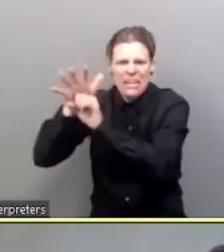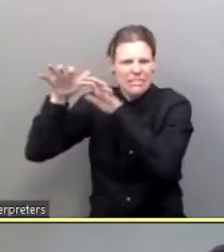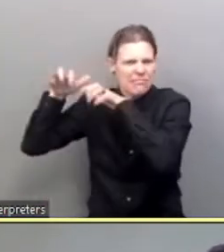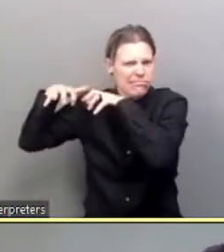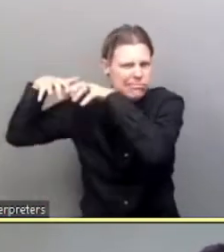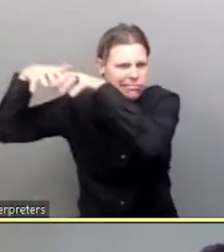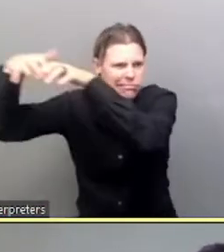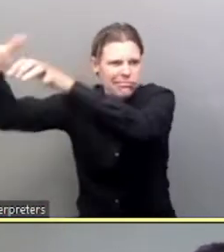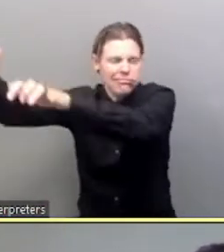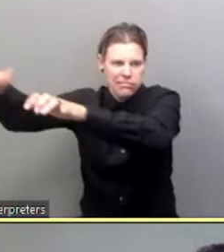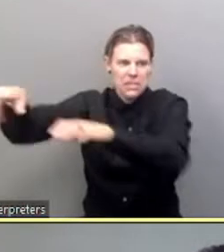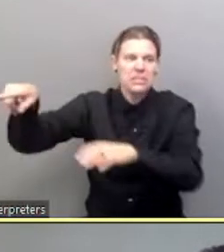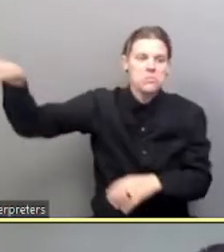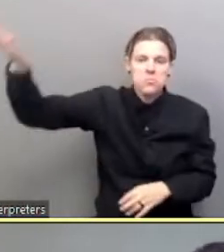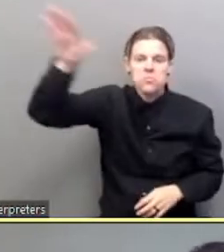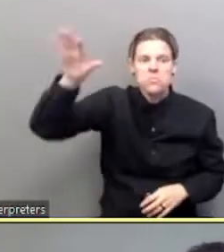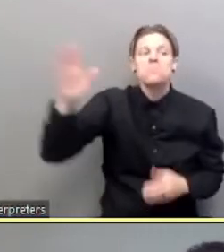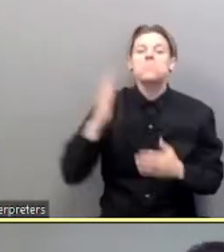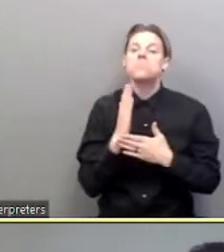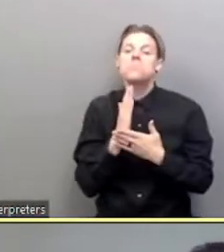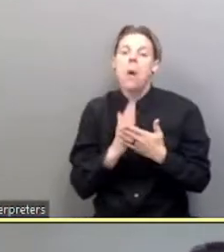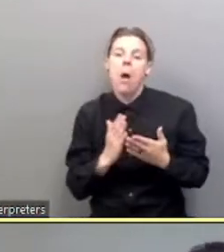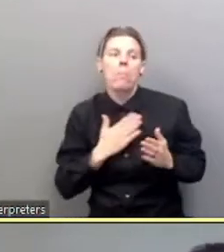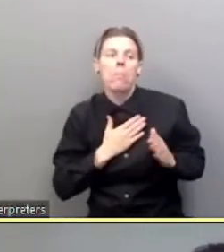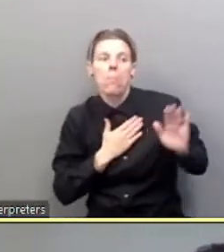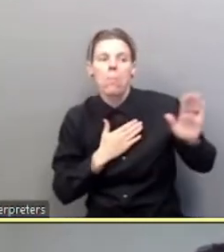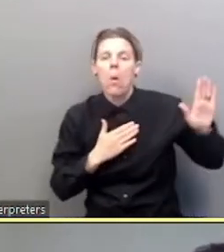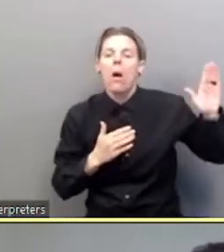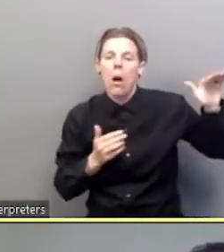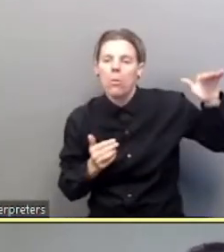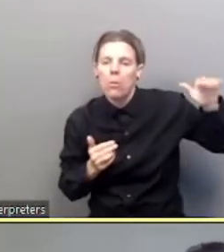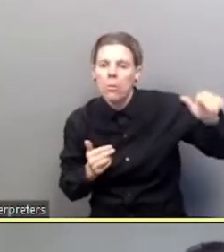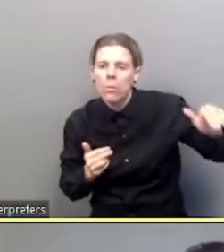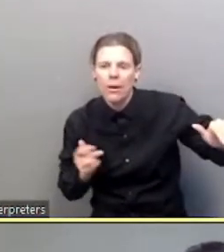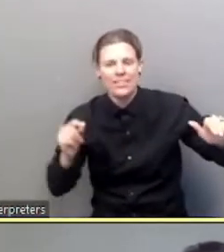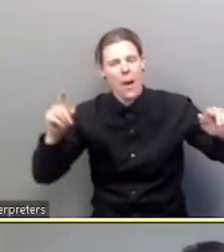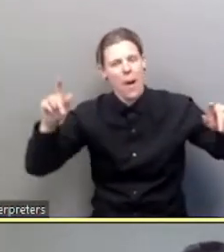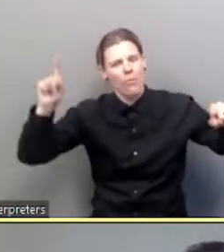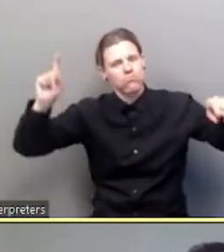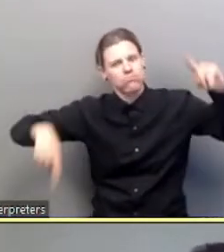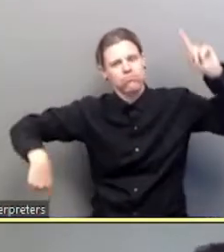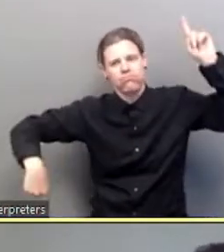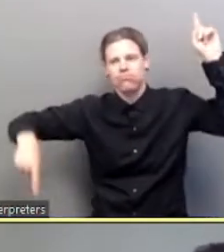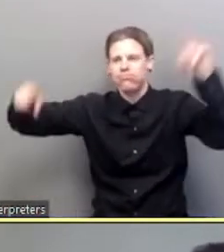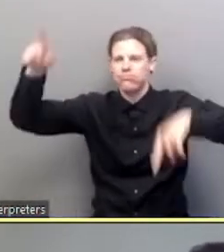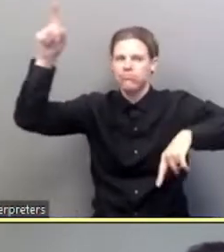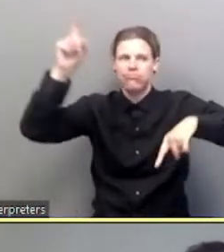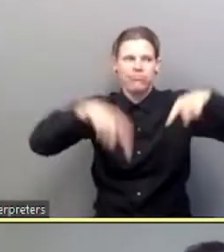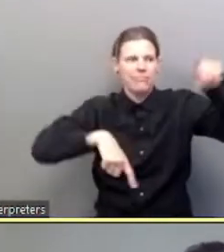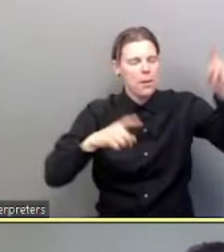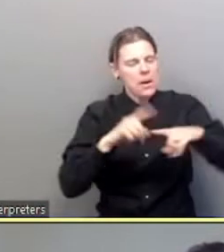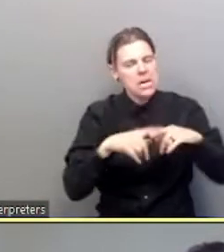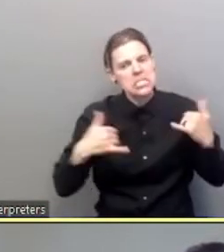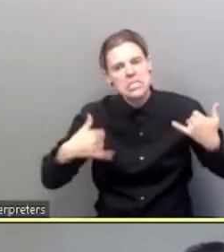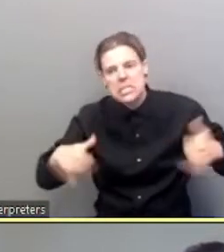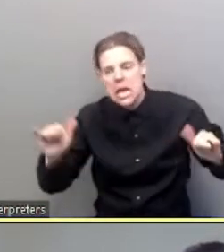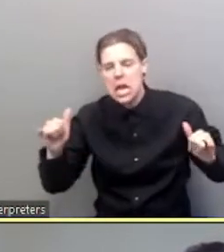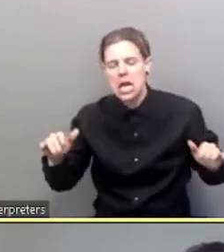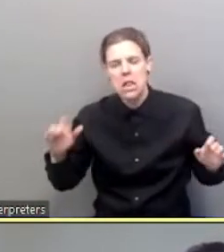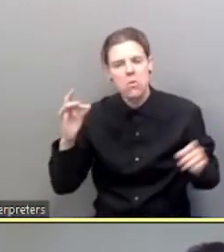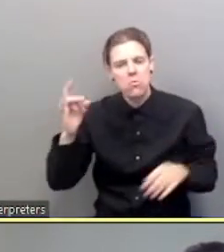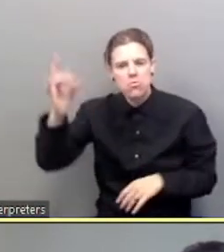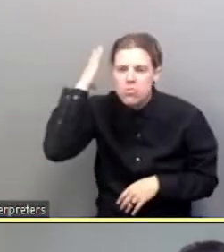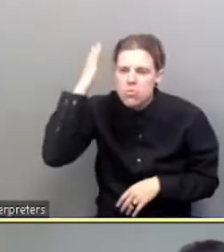a decrease in case rates, we still have a lot of activity here of this Delta variant in the United